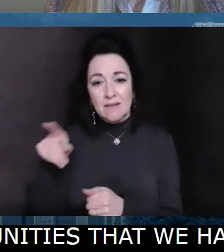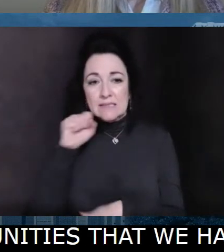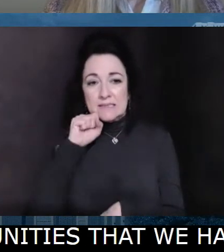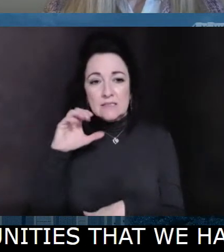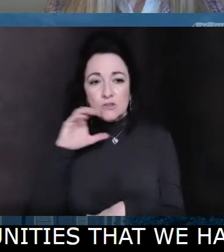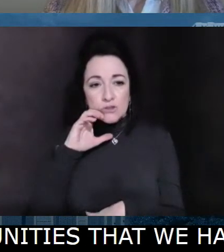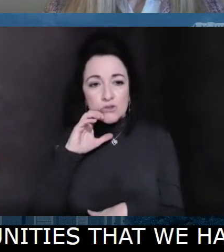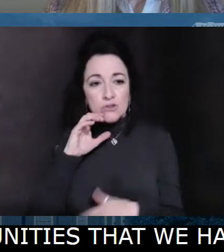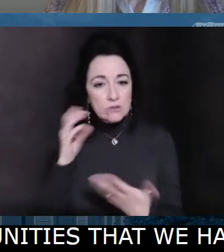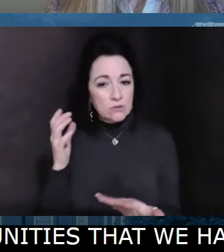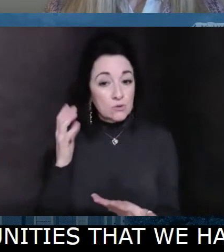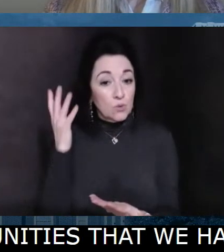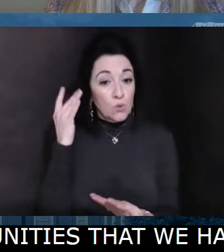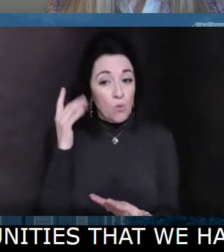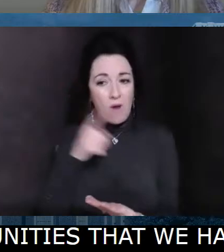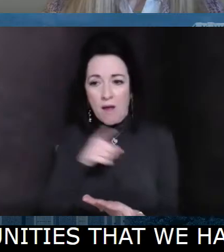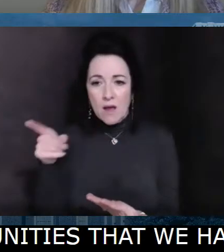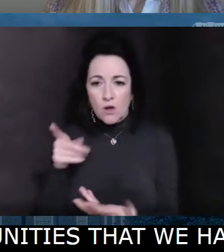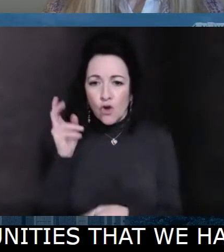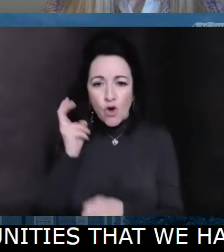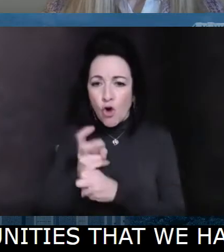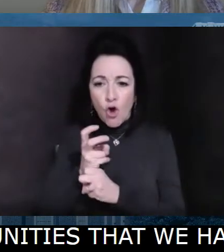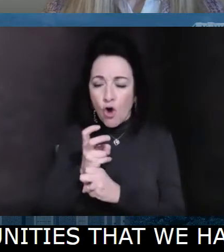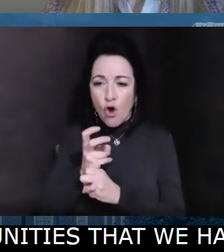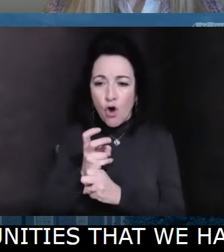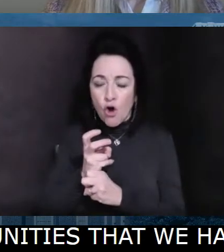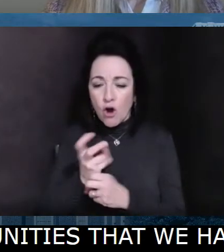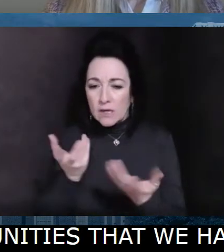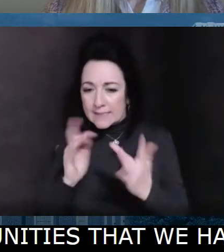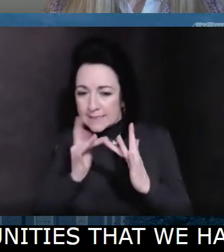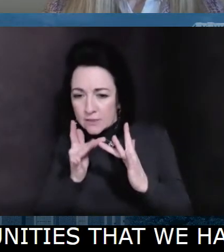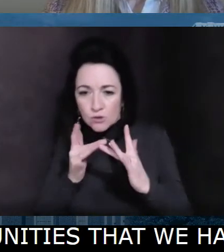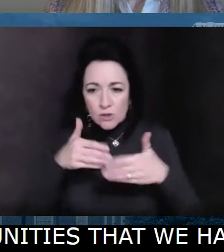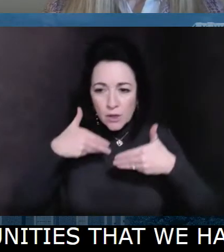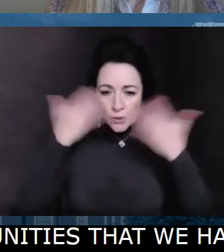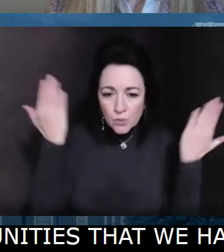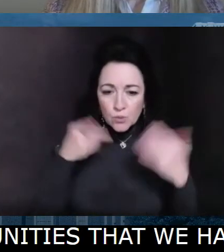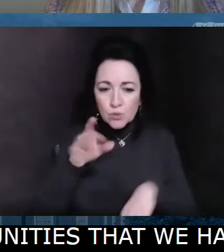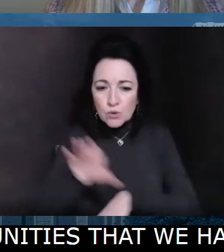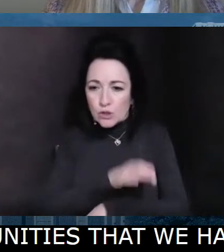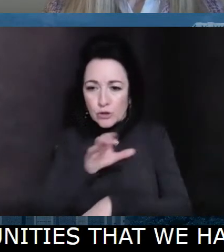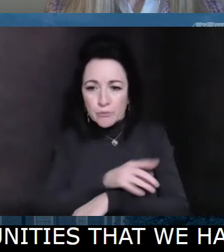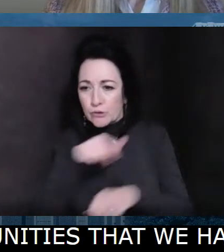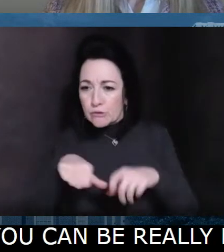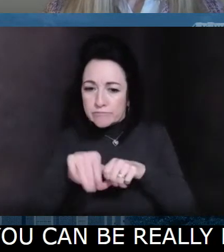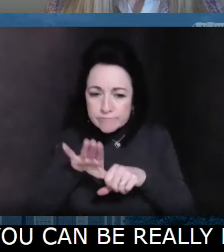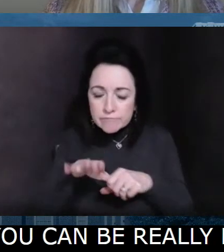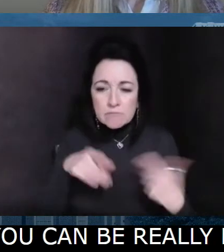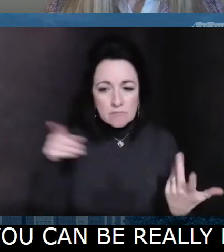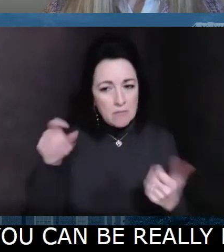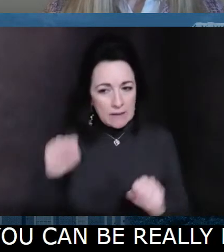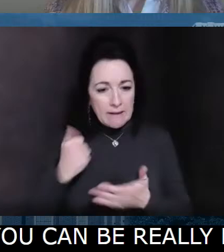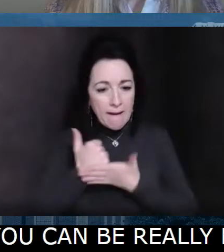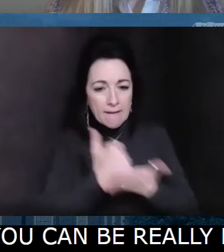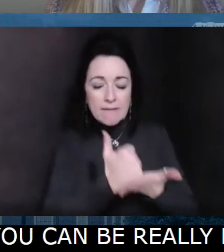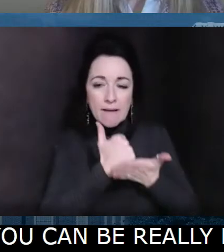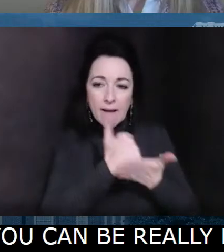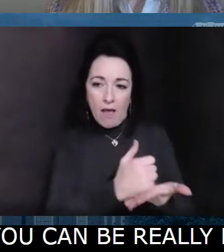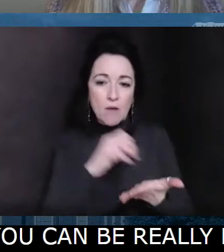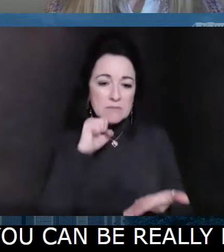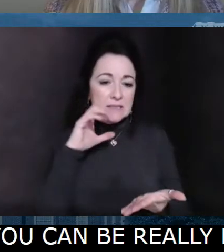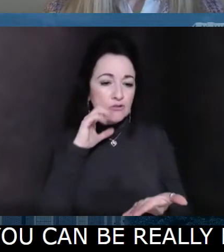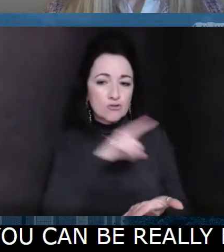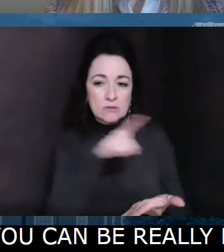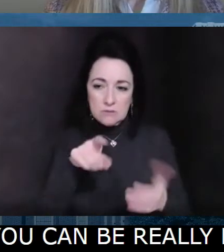who without access to computers and technology, get registered and get into our system, make it much easier for